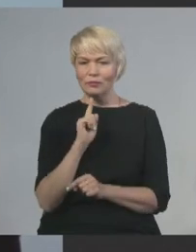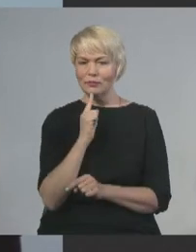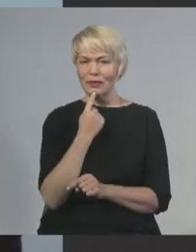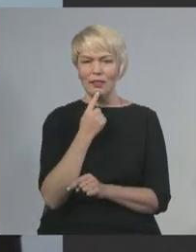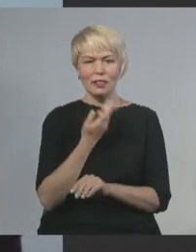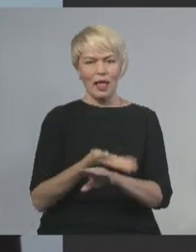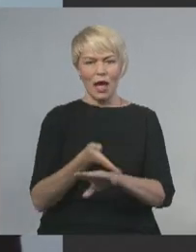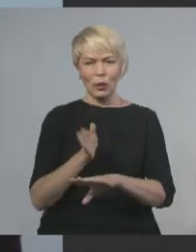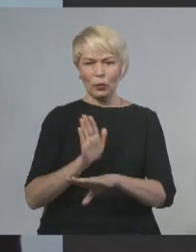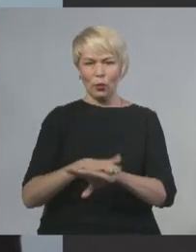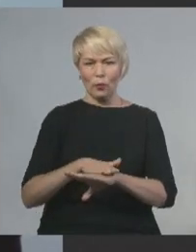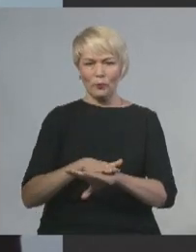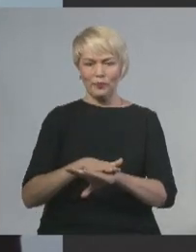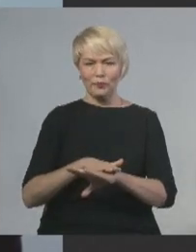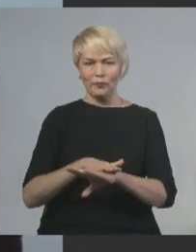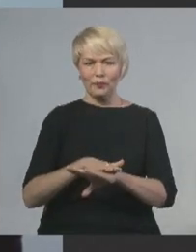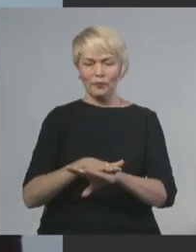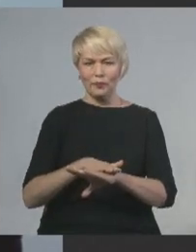so